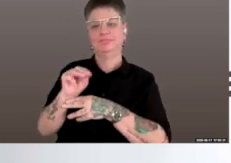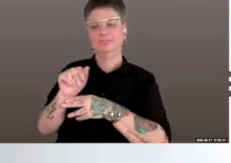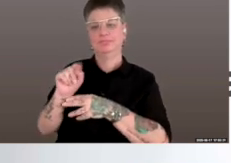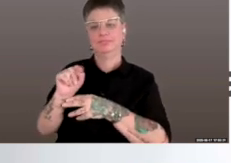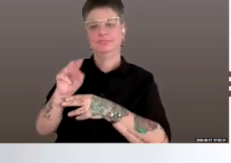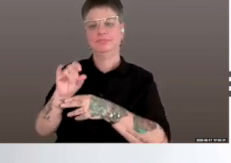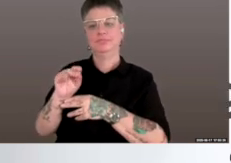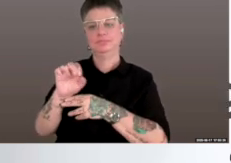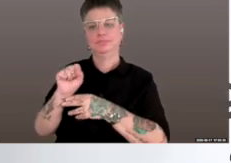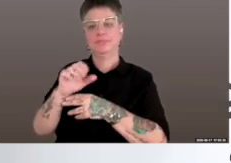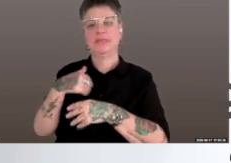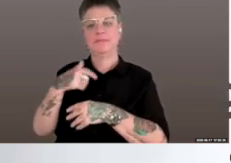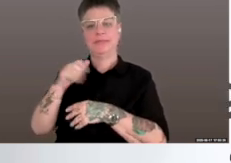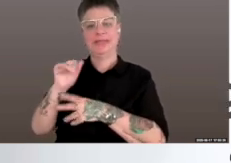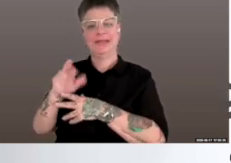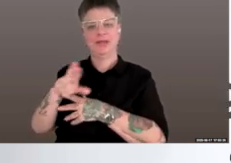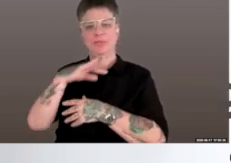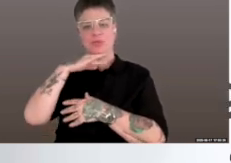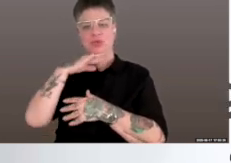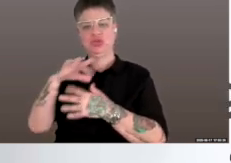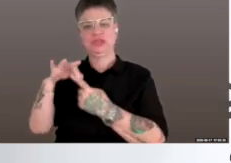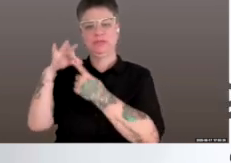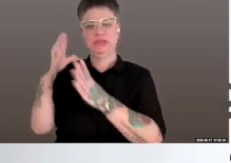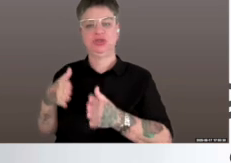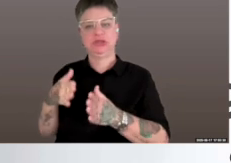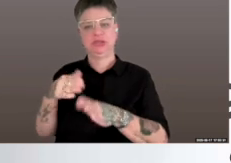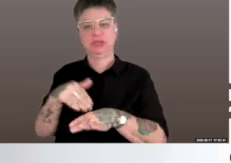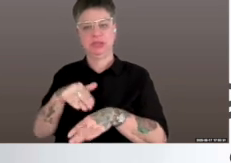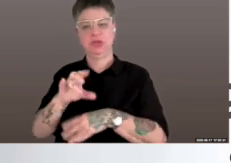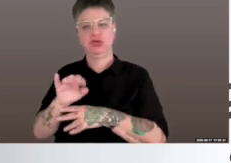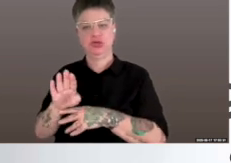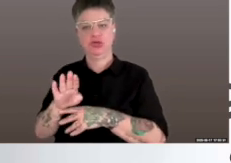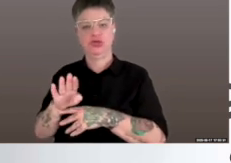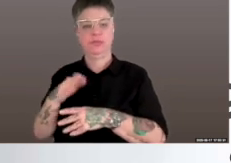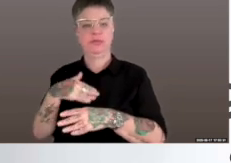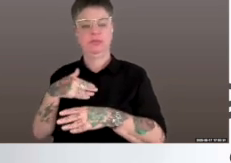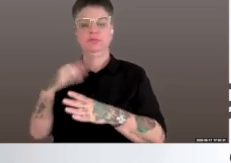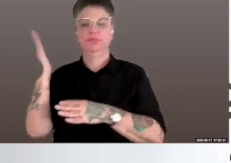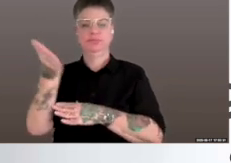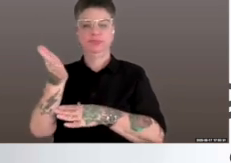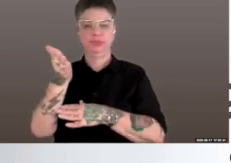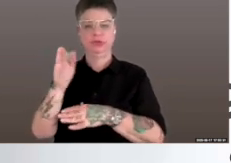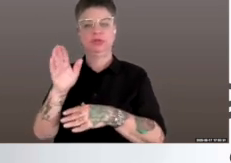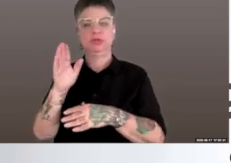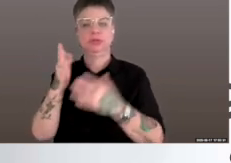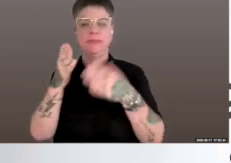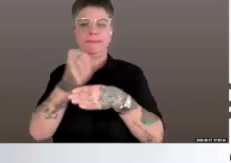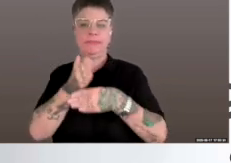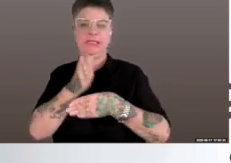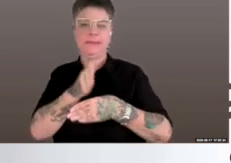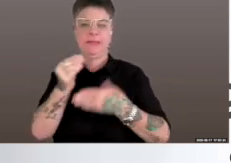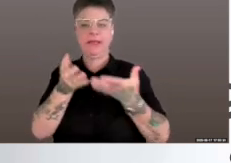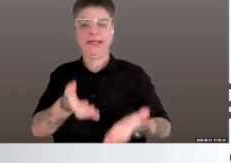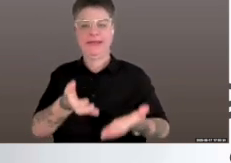local agencies. Next slide. Thanks. The Heavy Duty Investment Strategy is CARB's long-term